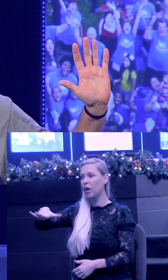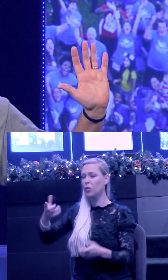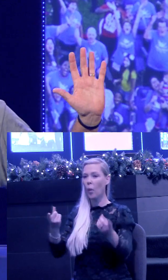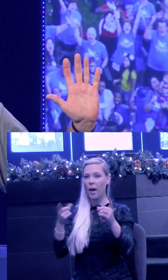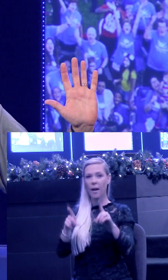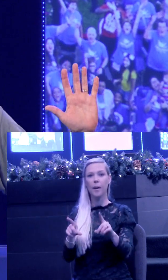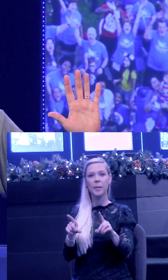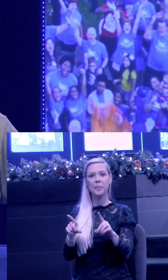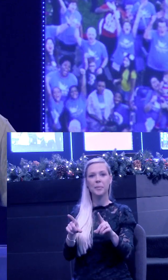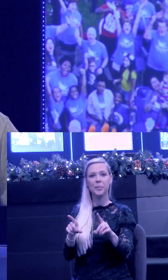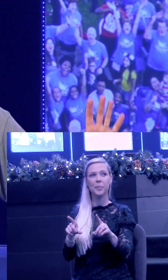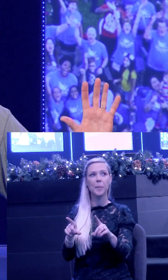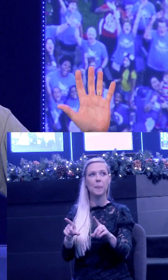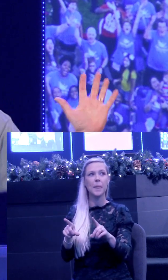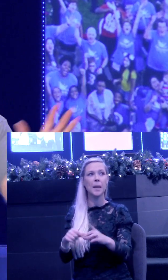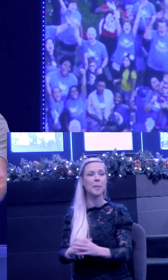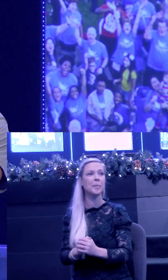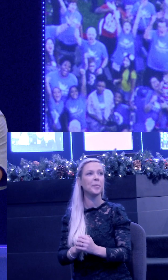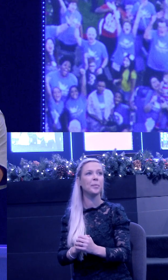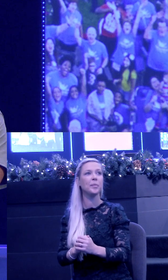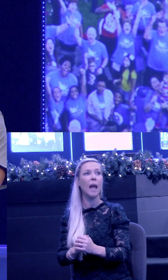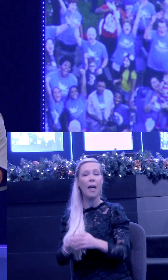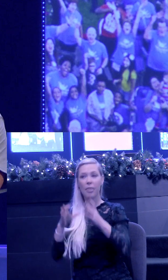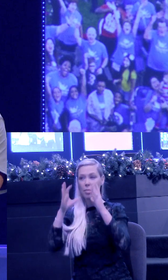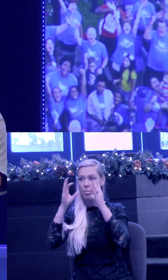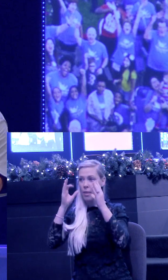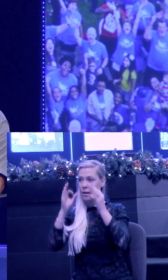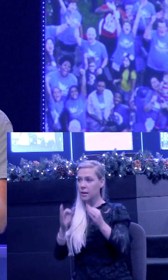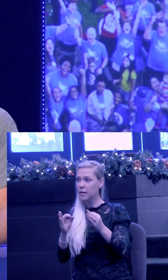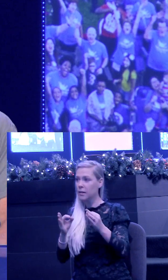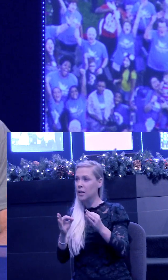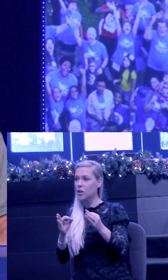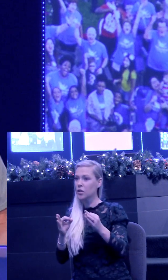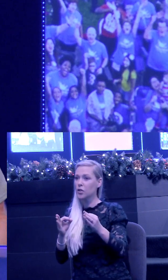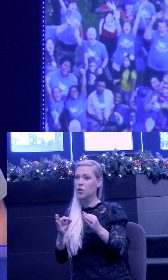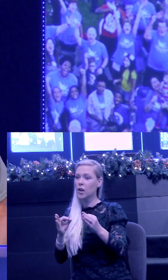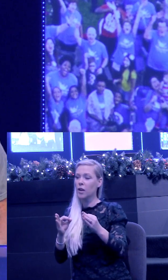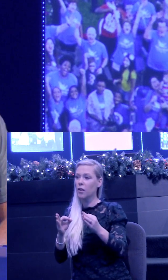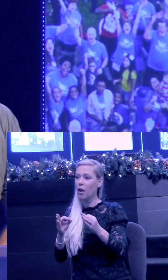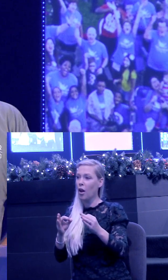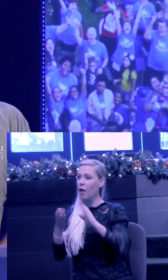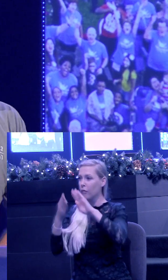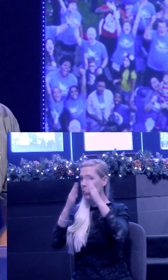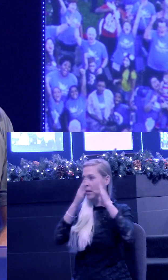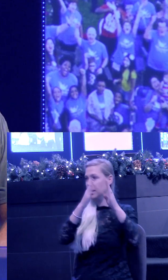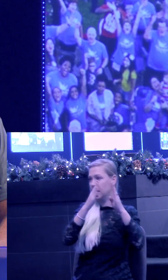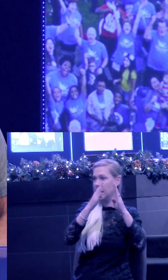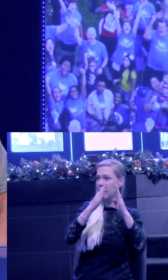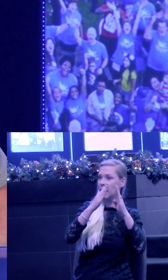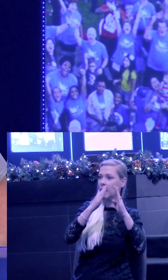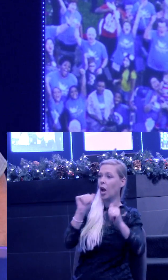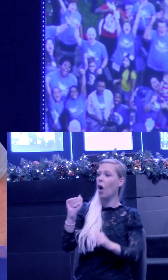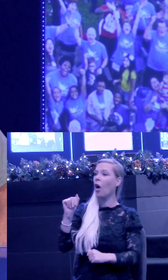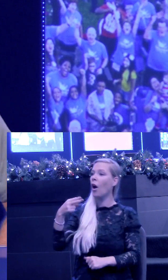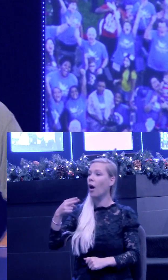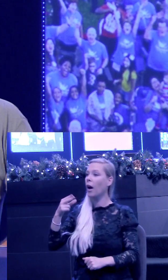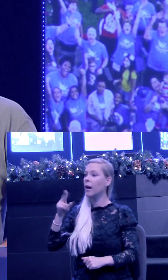that by the time the decision came from the city council, the city of Plantation, it was August of the year 2000.